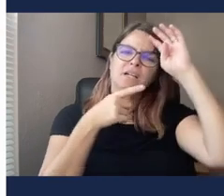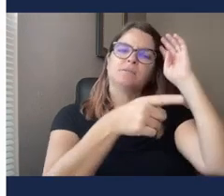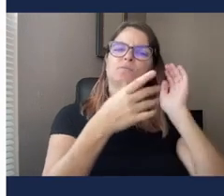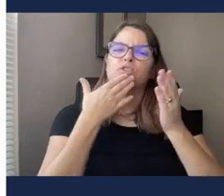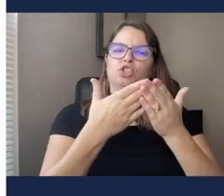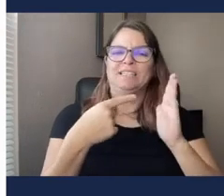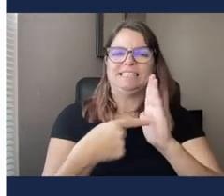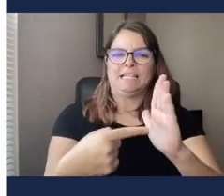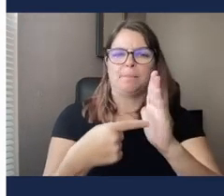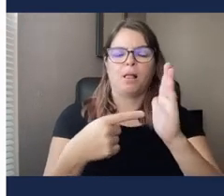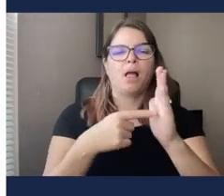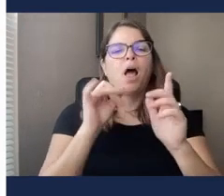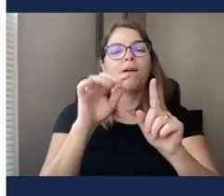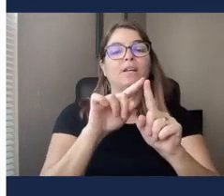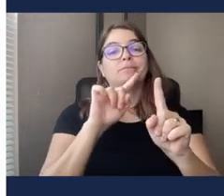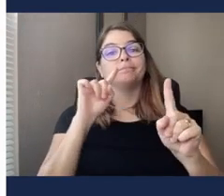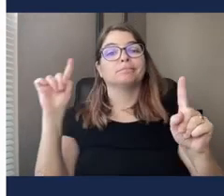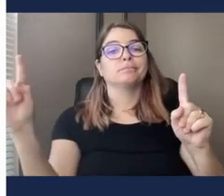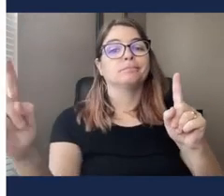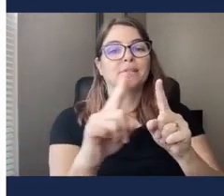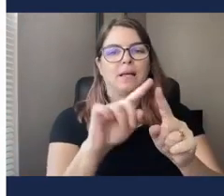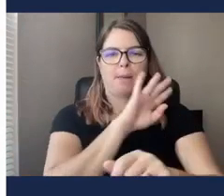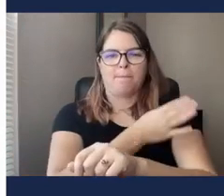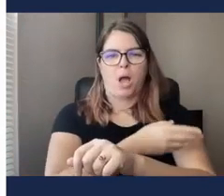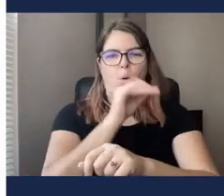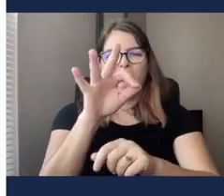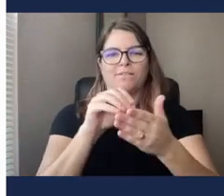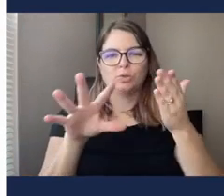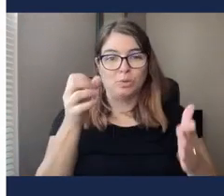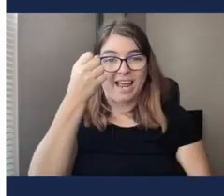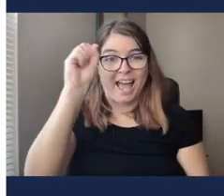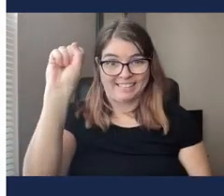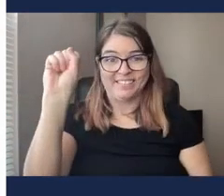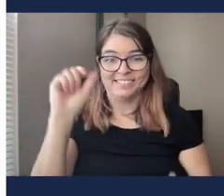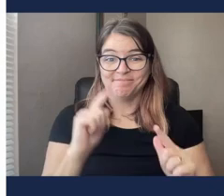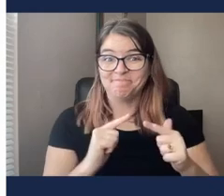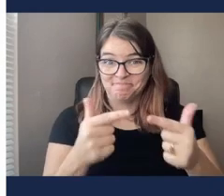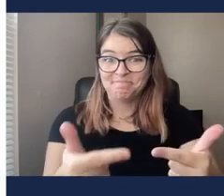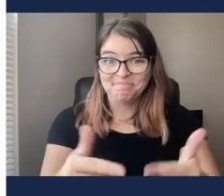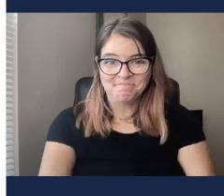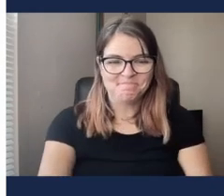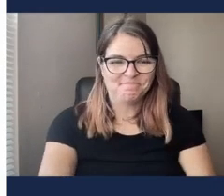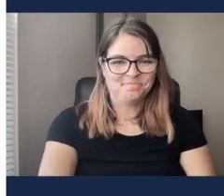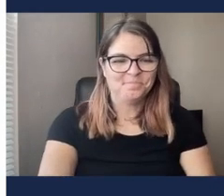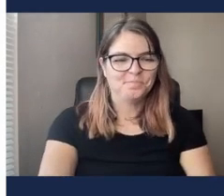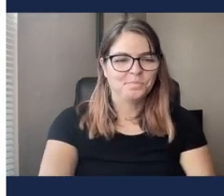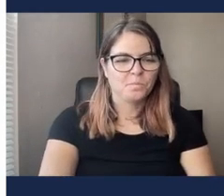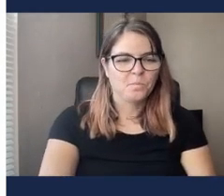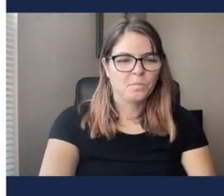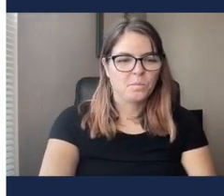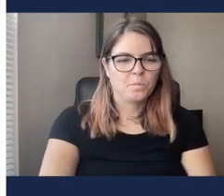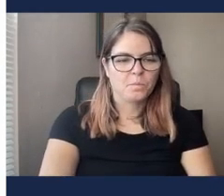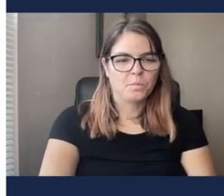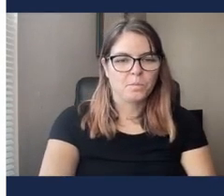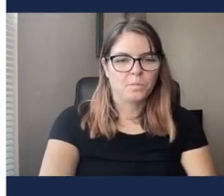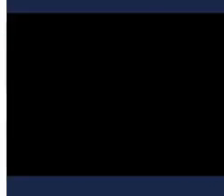example of coming full circle around the power of student activists. The folks in this picture are master's students from across the